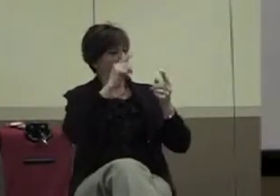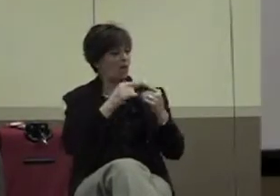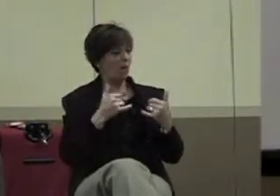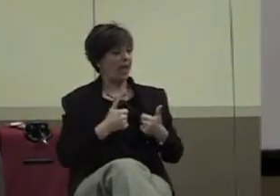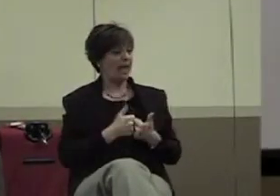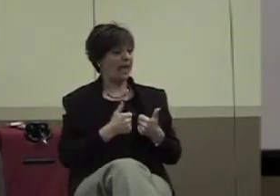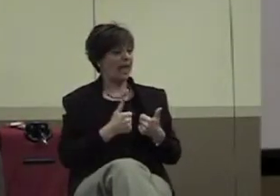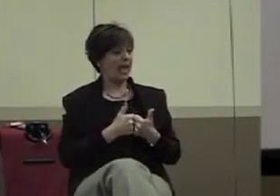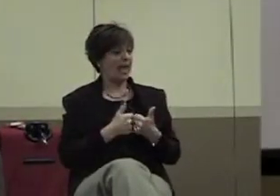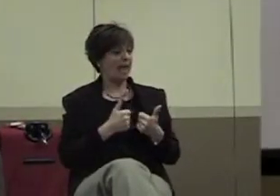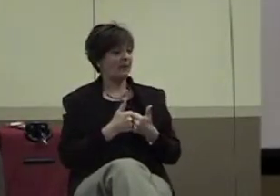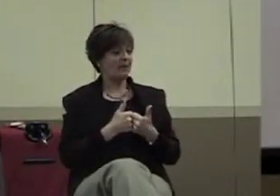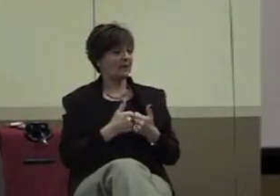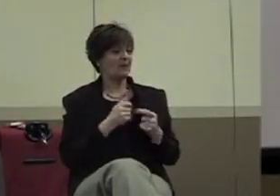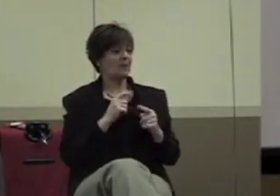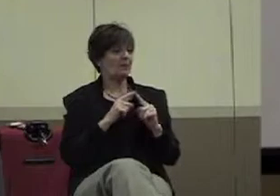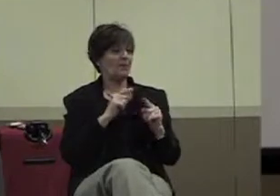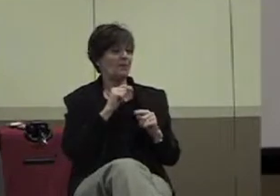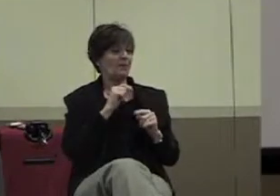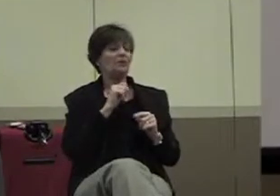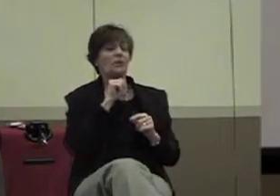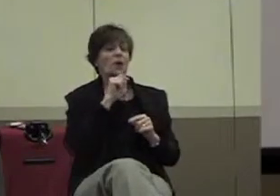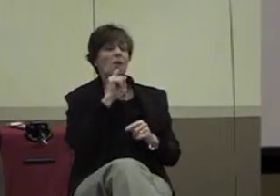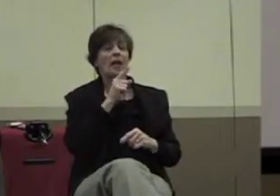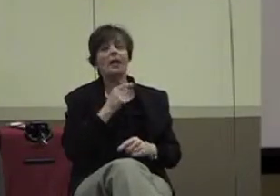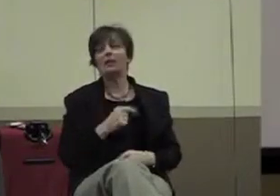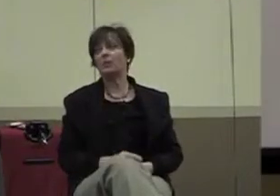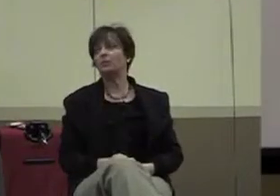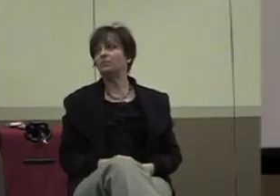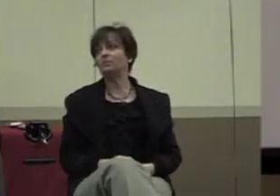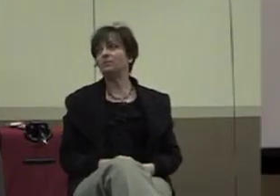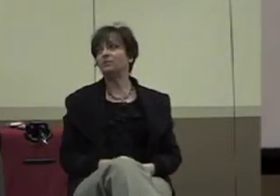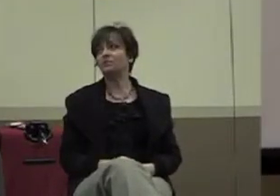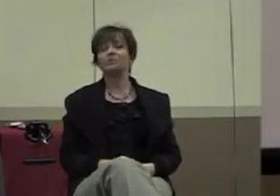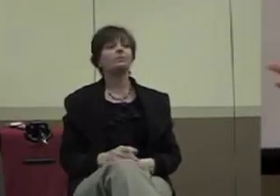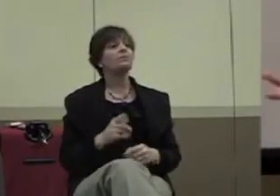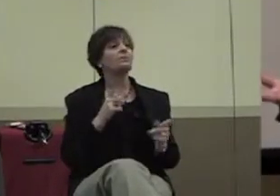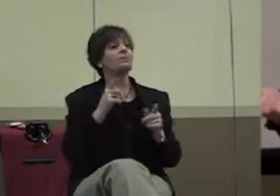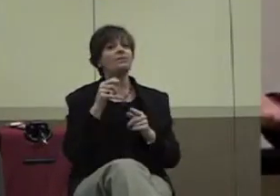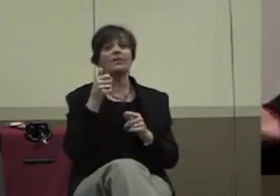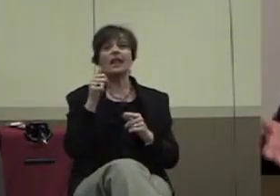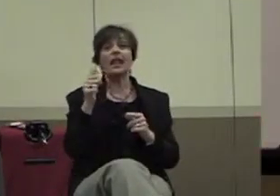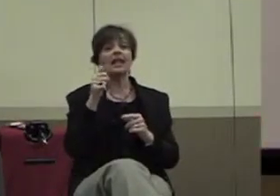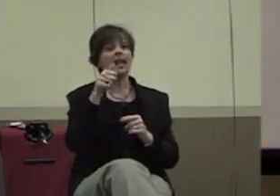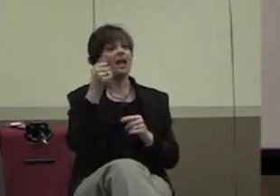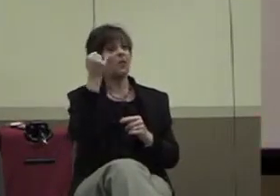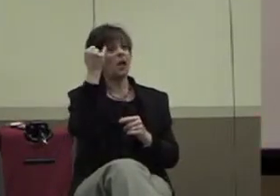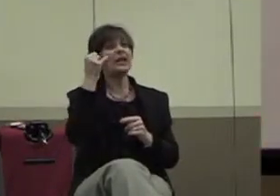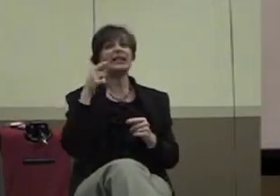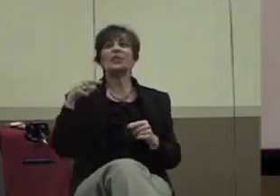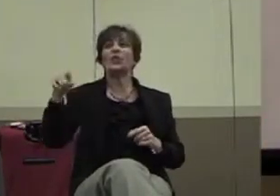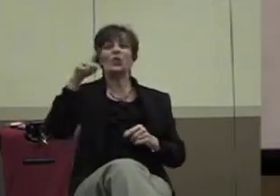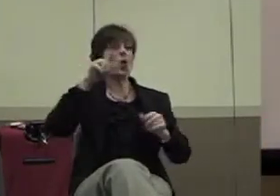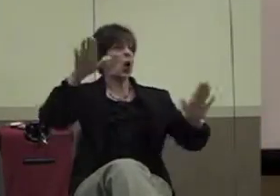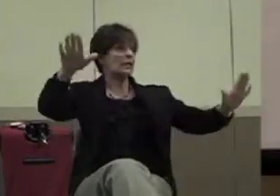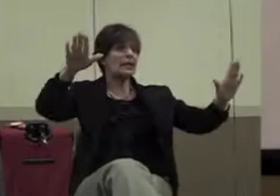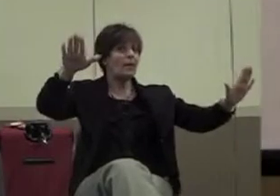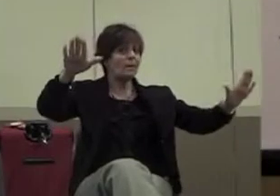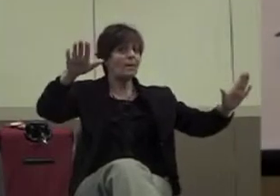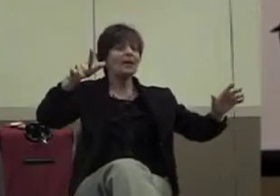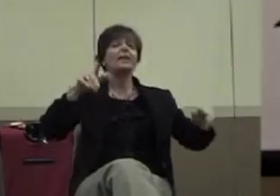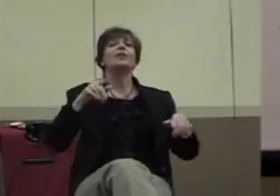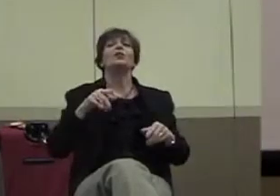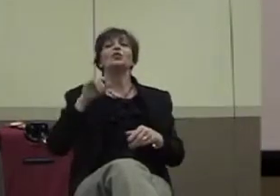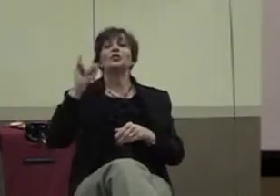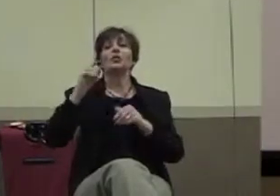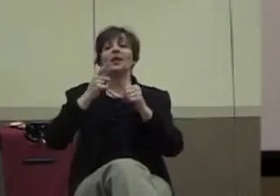really. I know. All right, any other ideas? See, you guys are awesome. All right, so that's the first